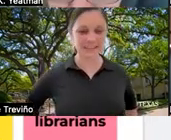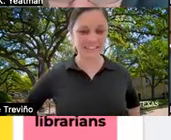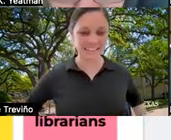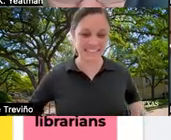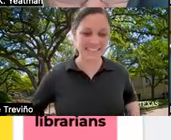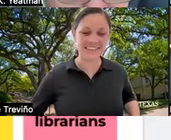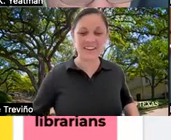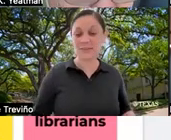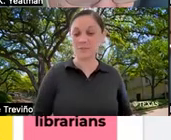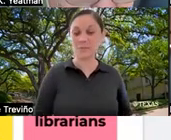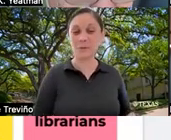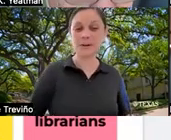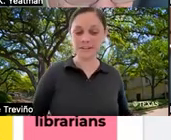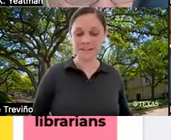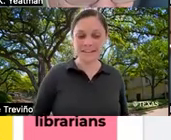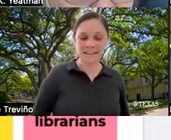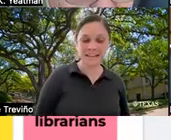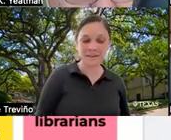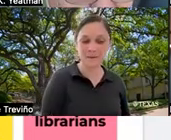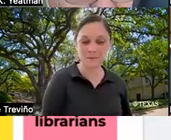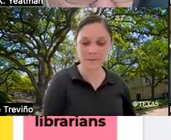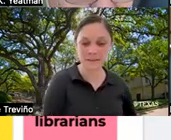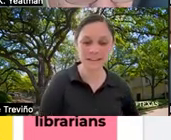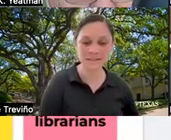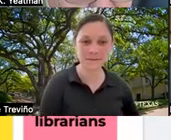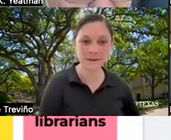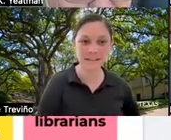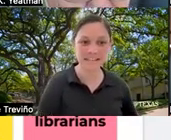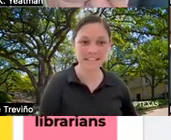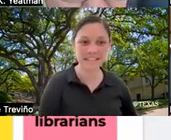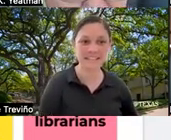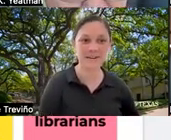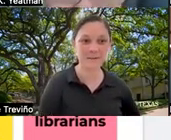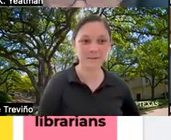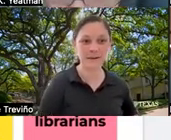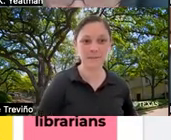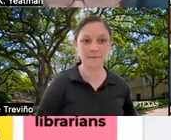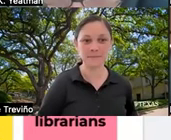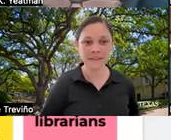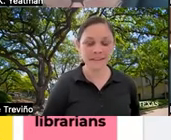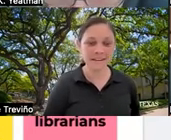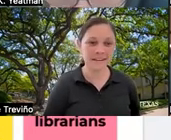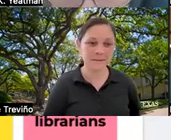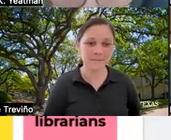everything that is on the board. But we've got a lot of great ideas here from